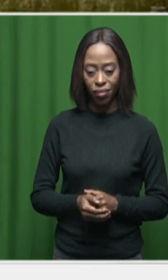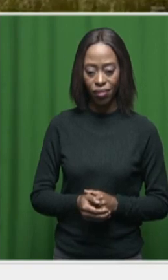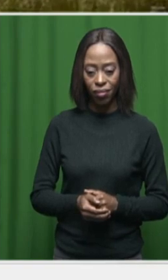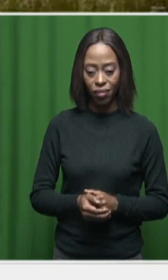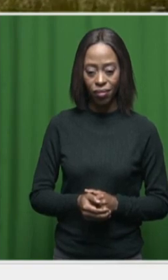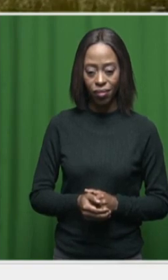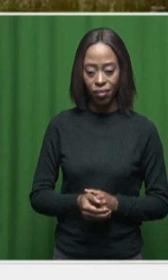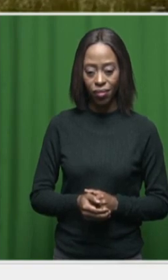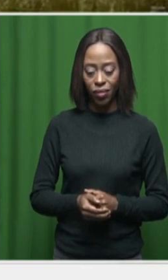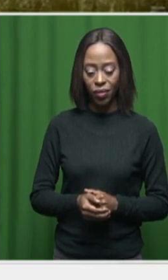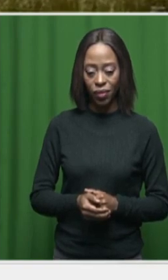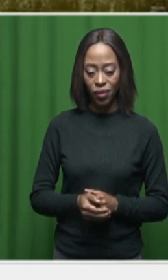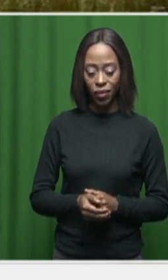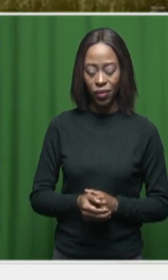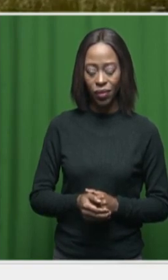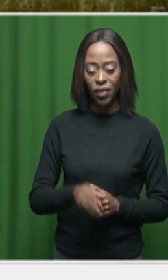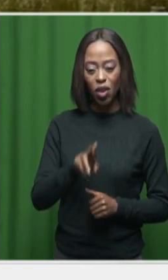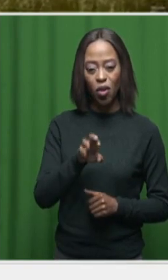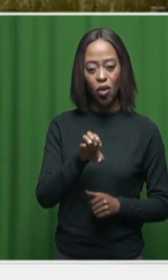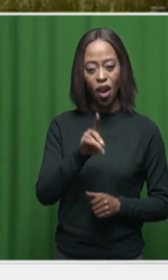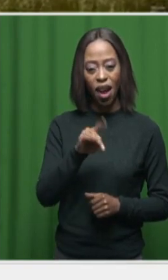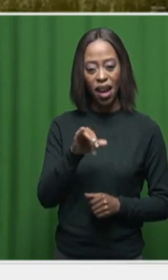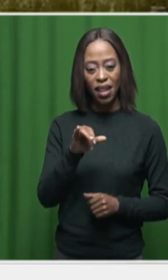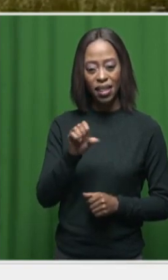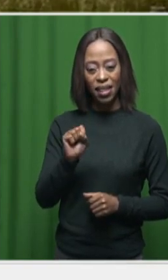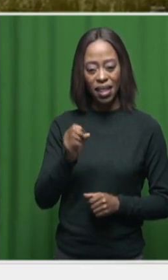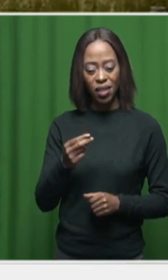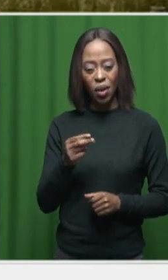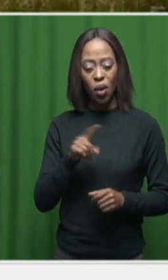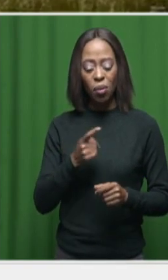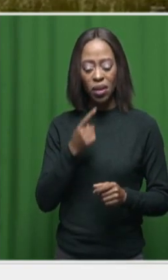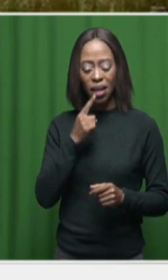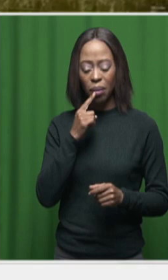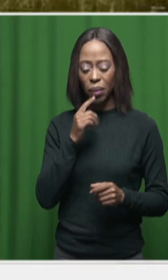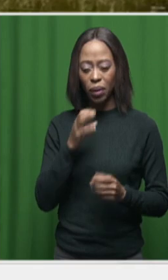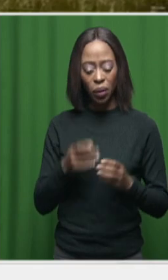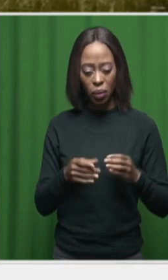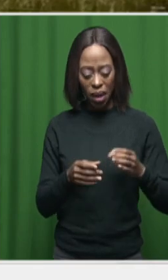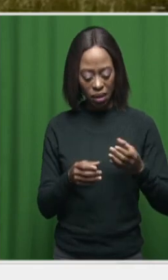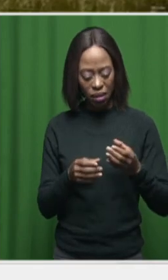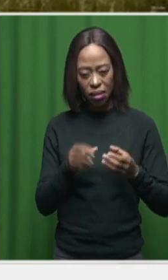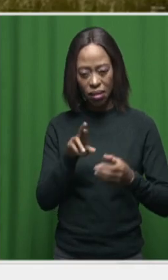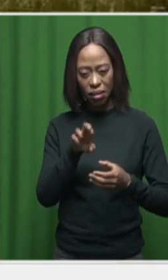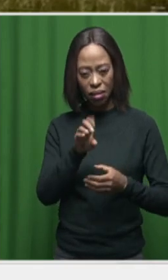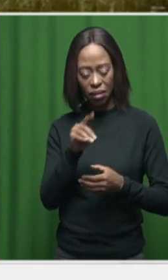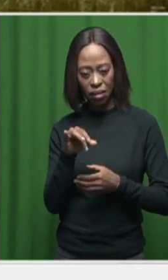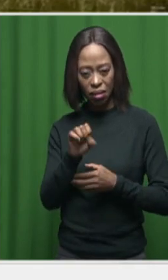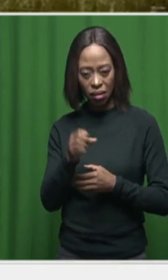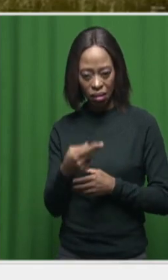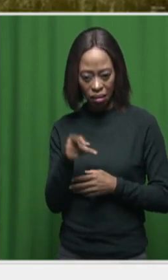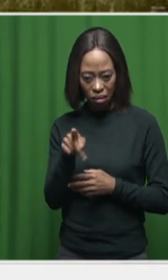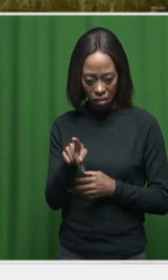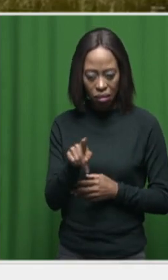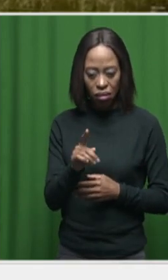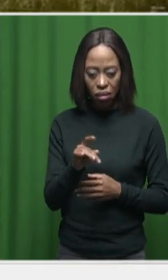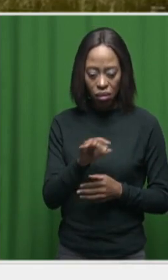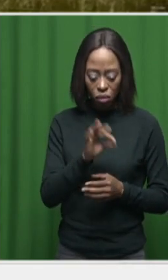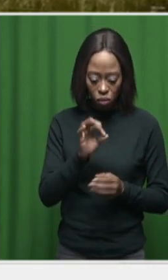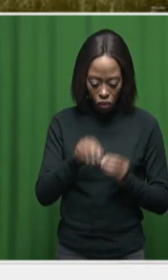Some pickled radish. I like to have a little bit of acidity on our meals, and obviously it's colour.